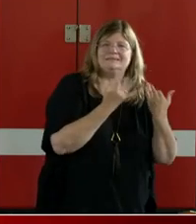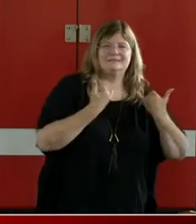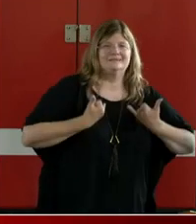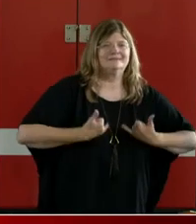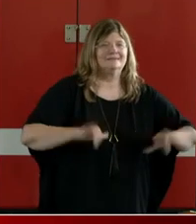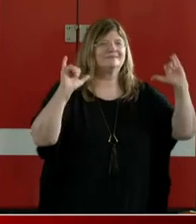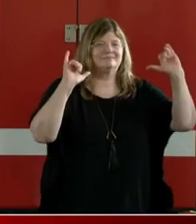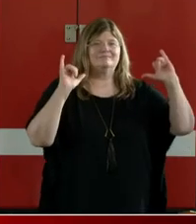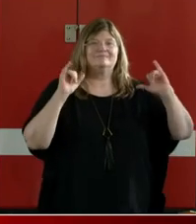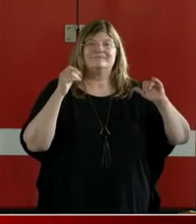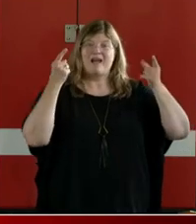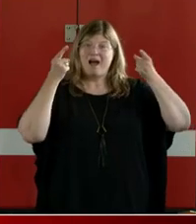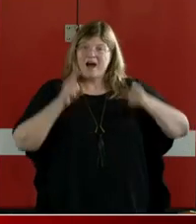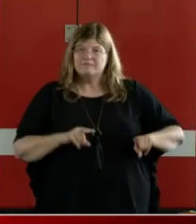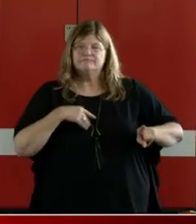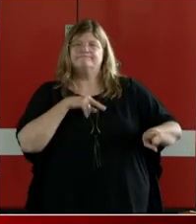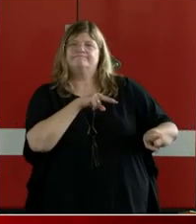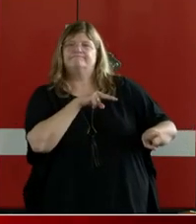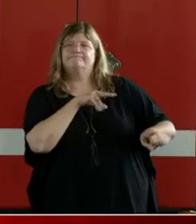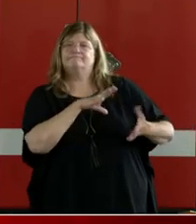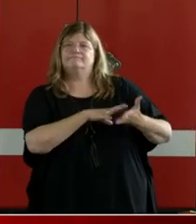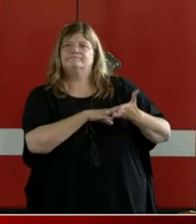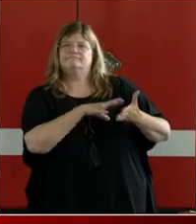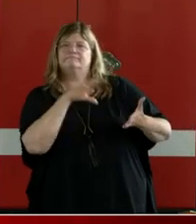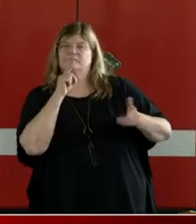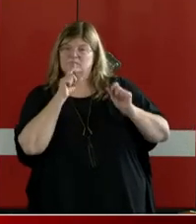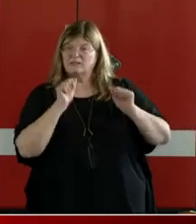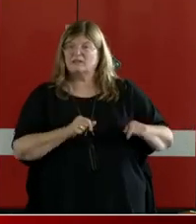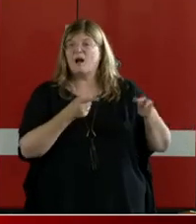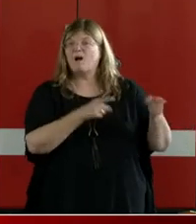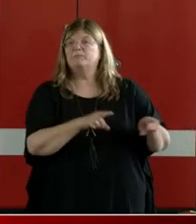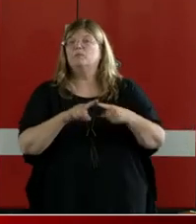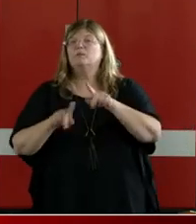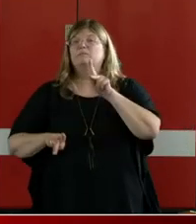people. And what I learned is that this is a great organization.